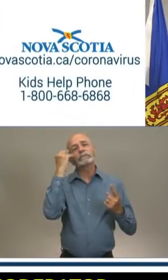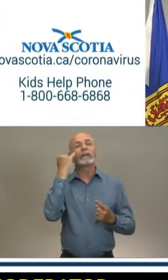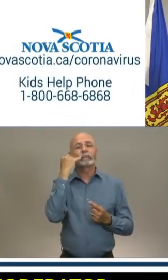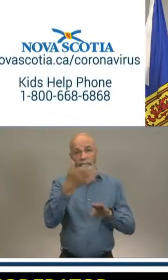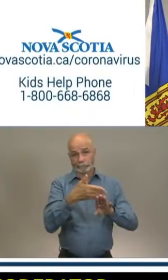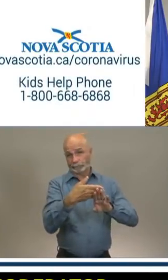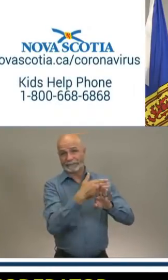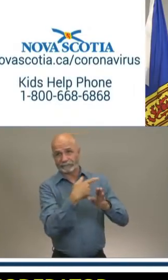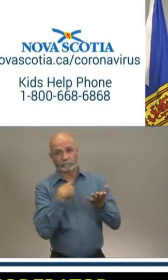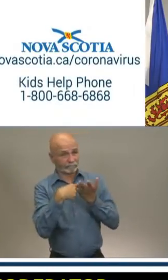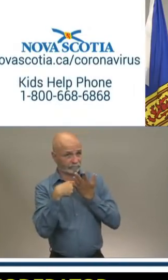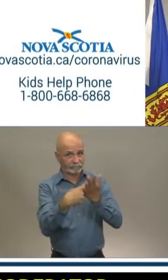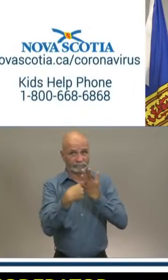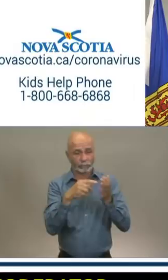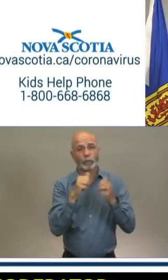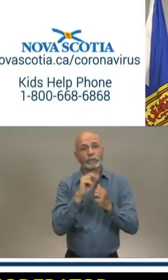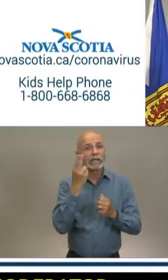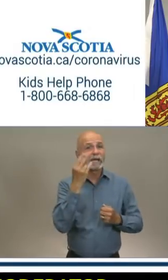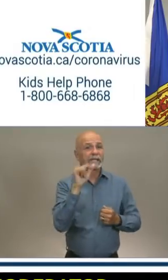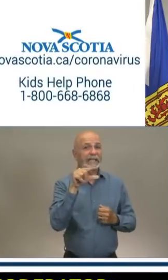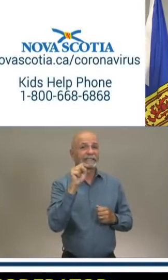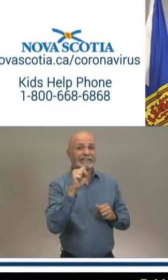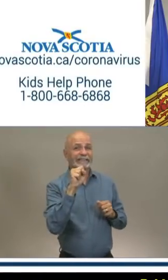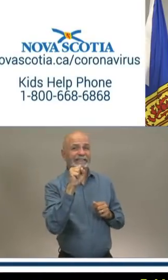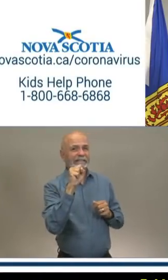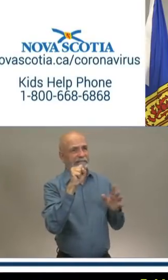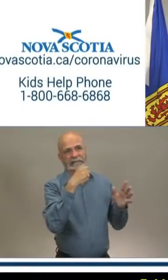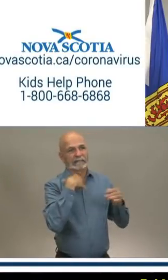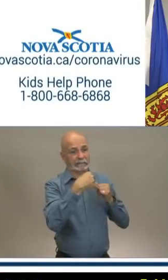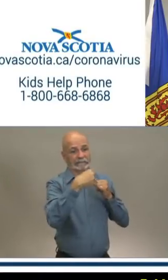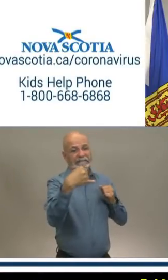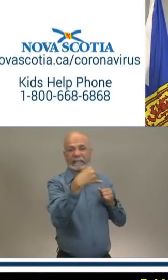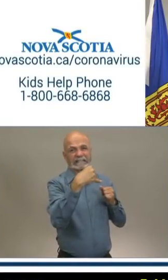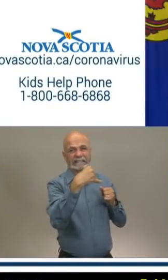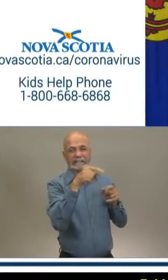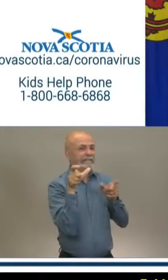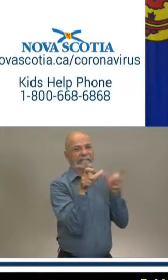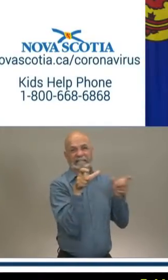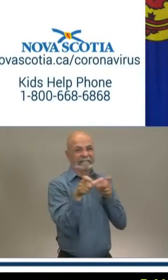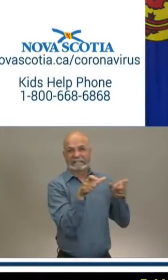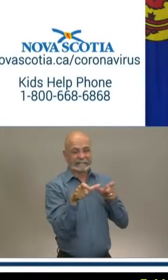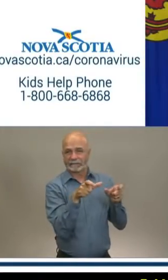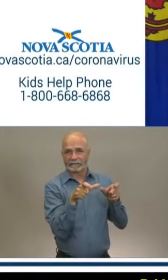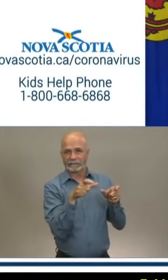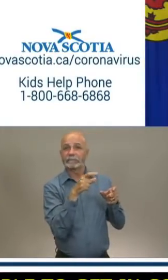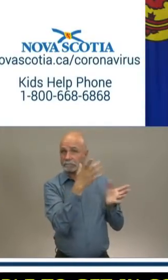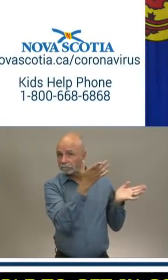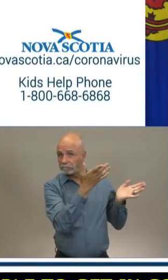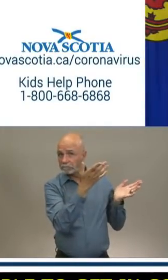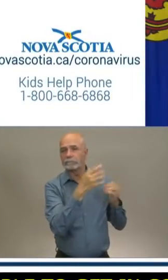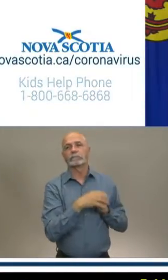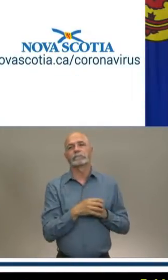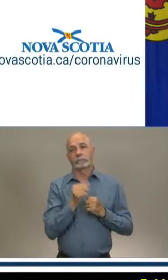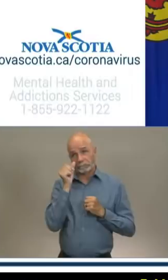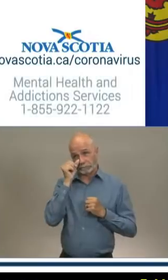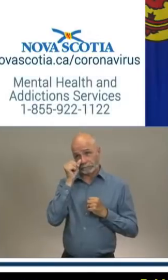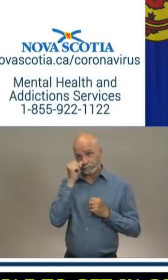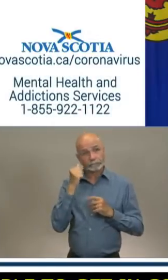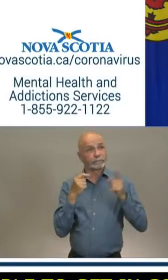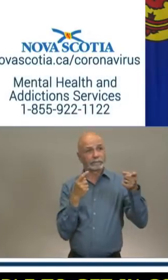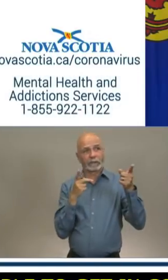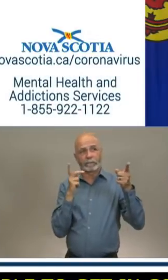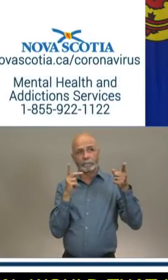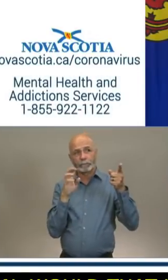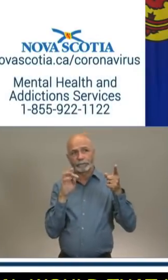some of the tensions that led to the blockade? The blockade was organized by an opposition MLA and people that